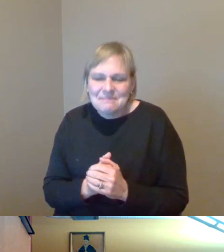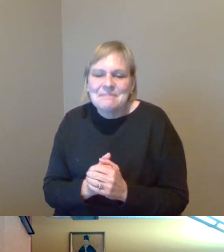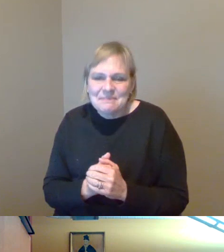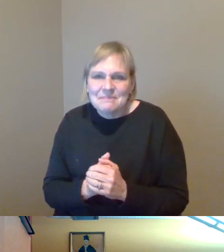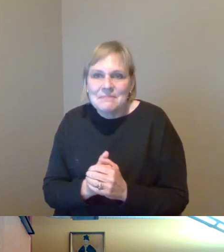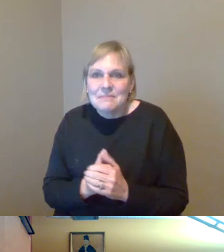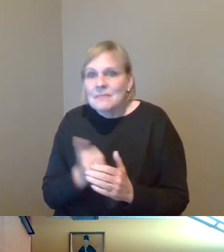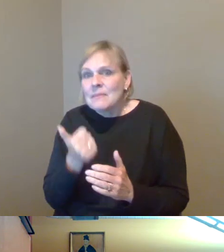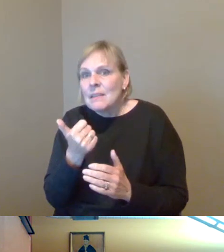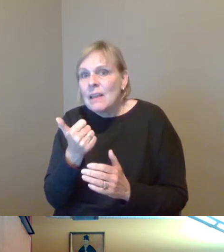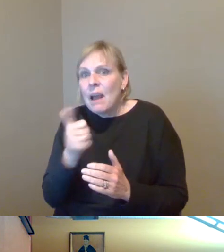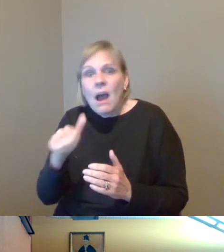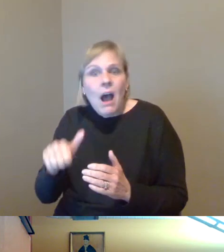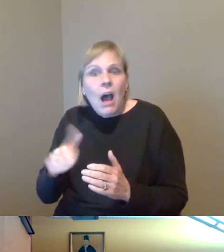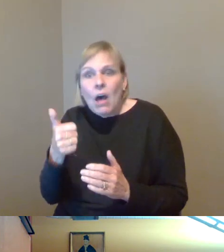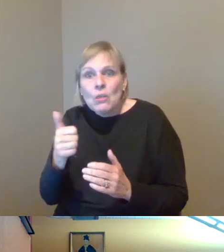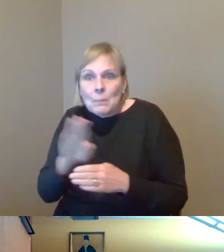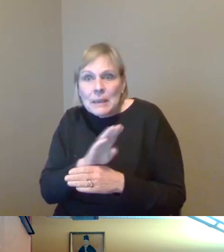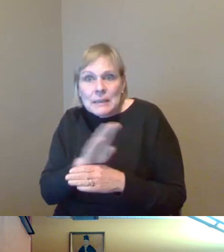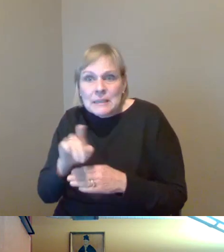Any other business we need to do?